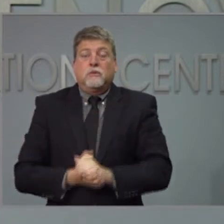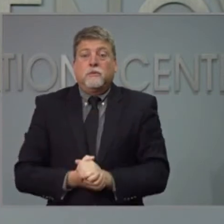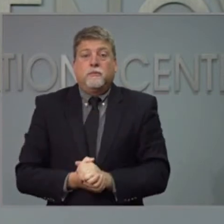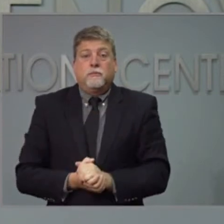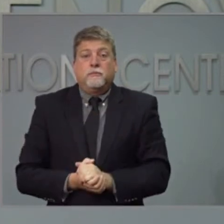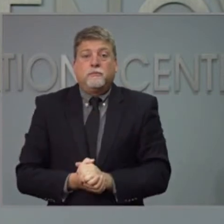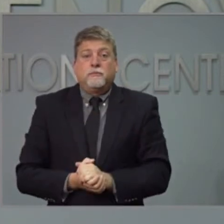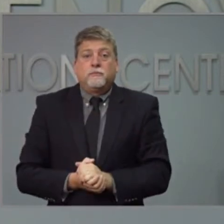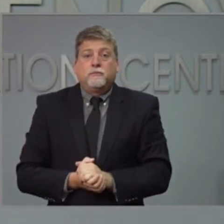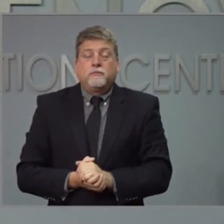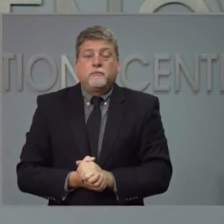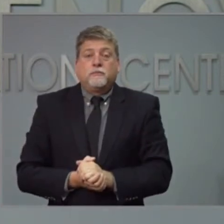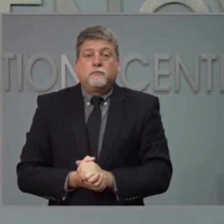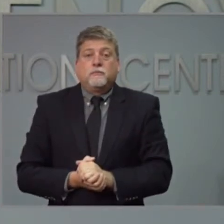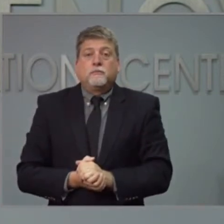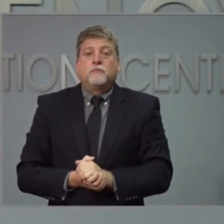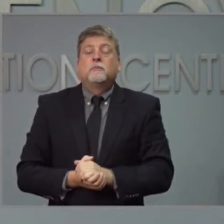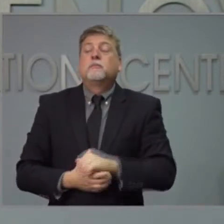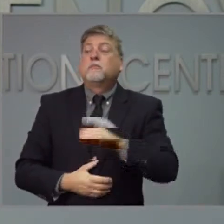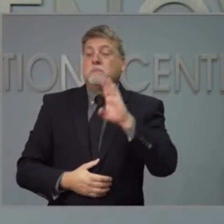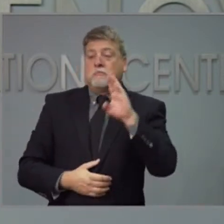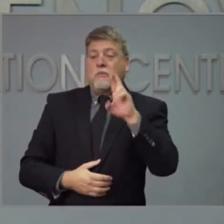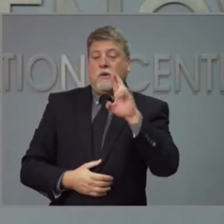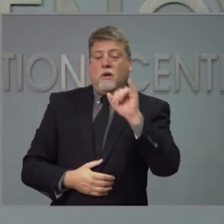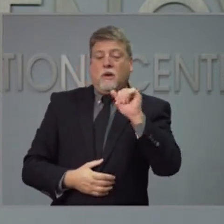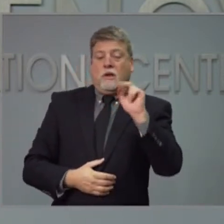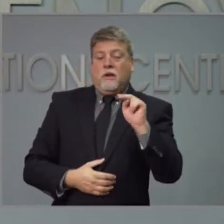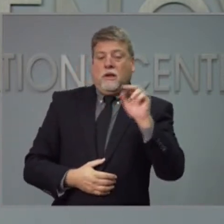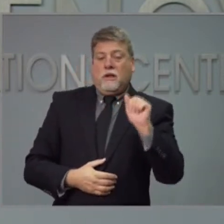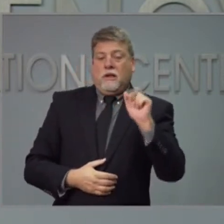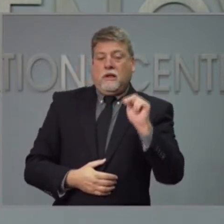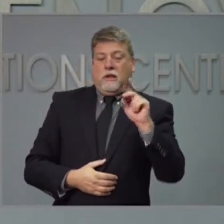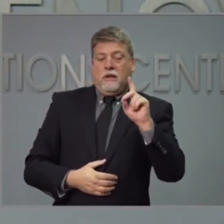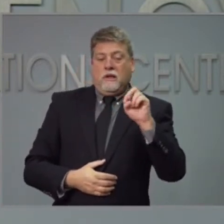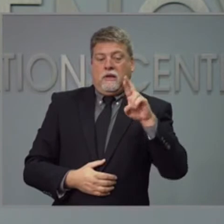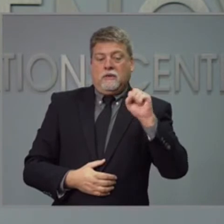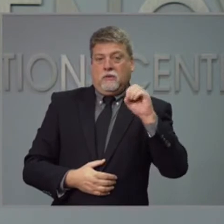Our first question today is from Brian Anderson with the Associated Press.